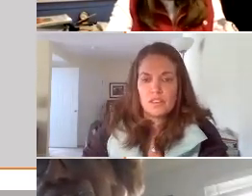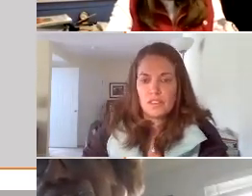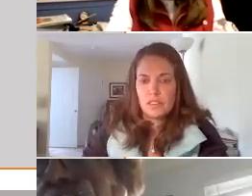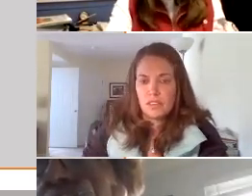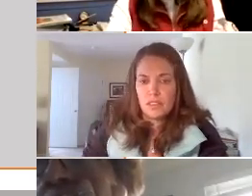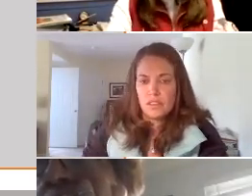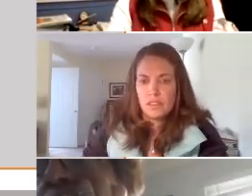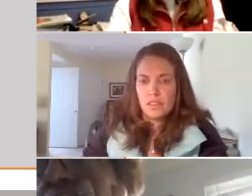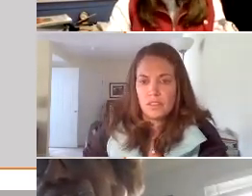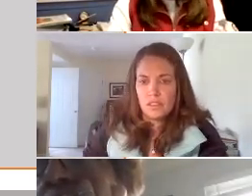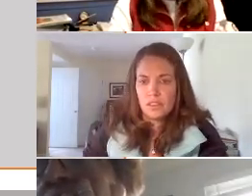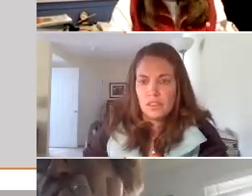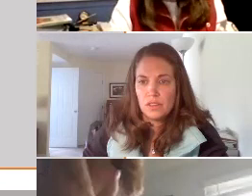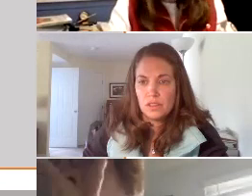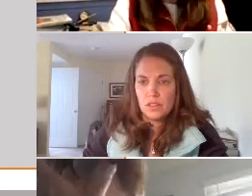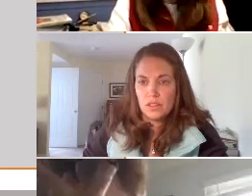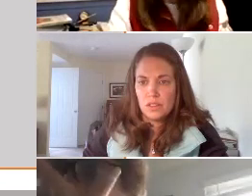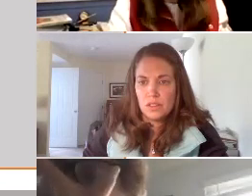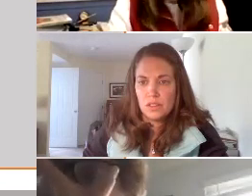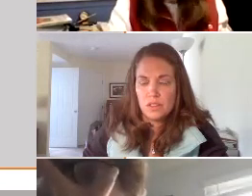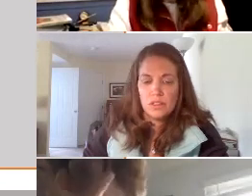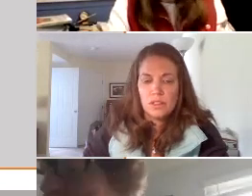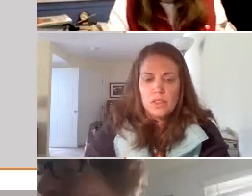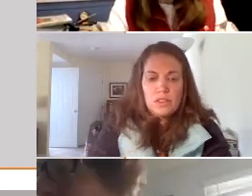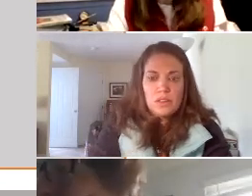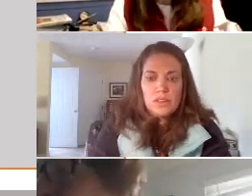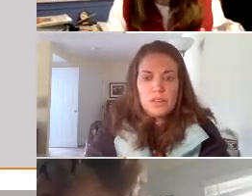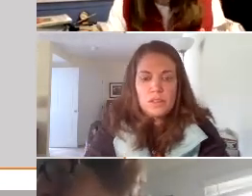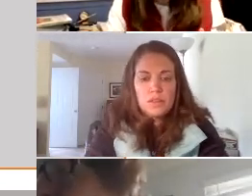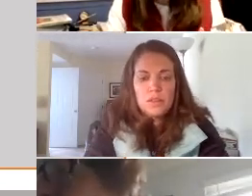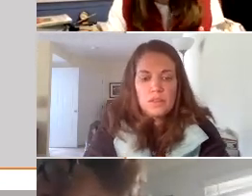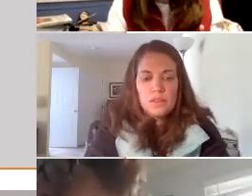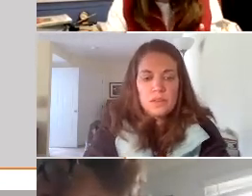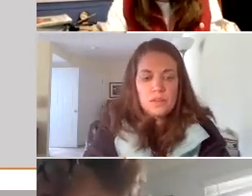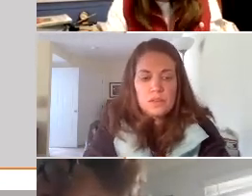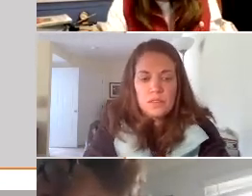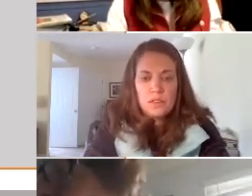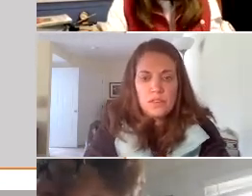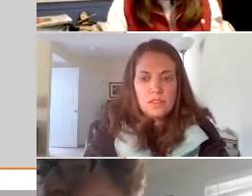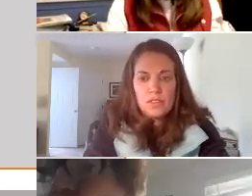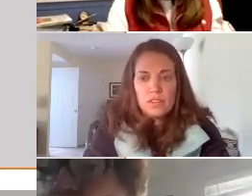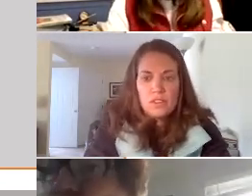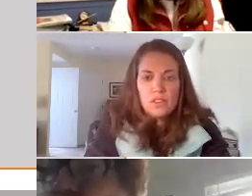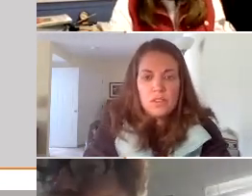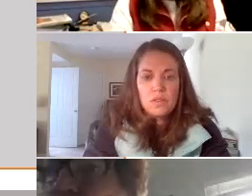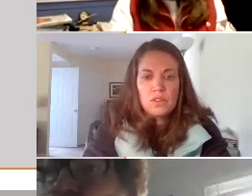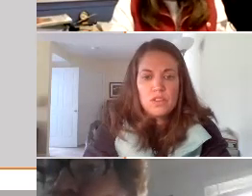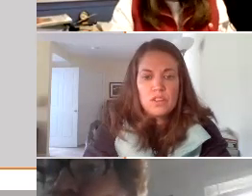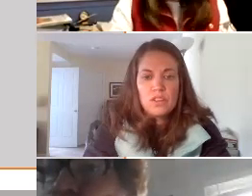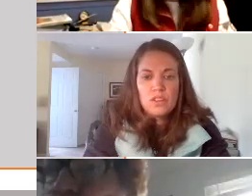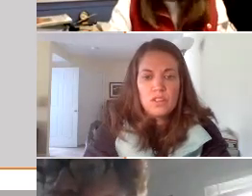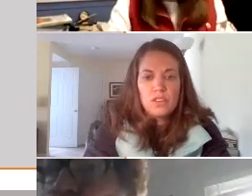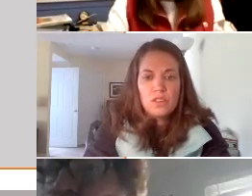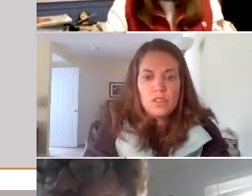15 feet. So we have to be very careful that we're always considering if there's an ocular impairment and weighing that